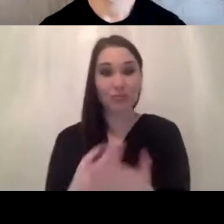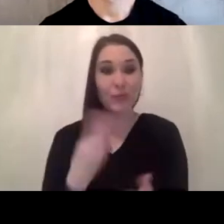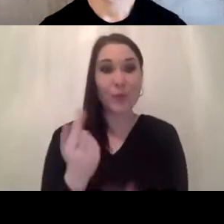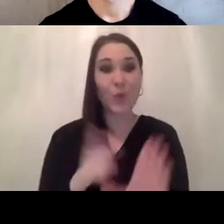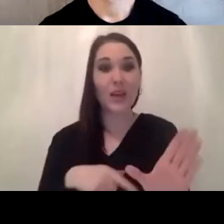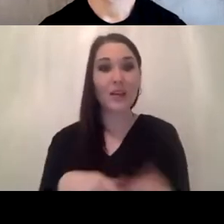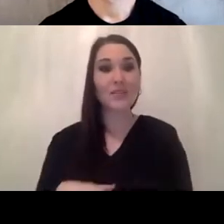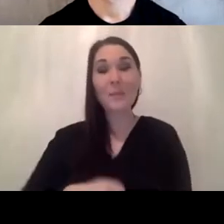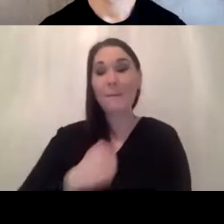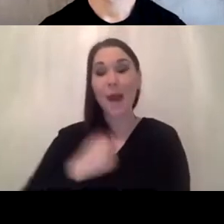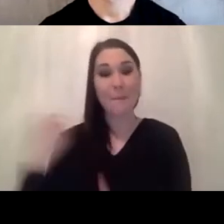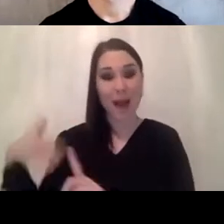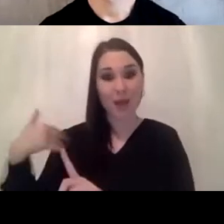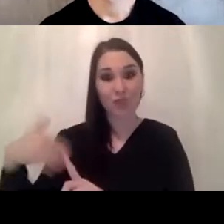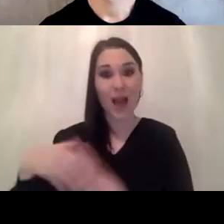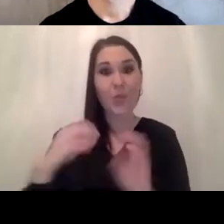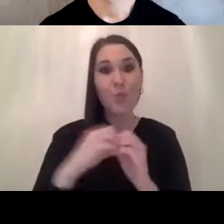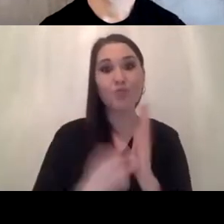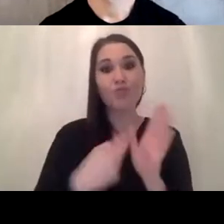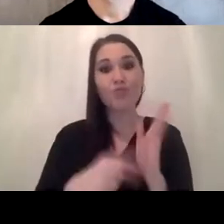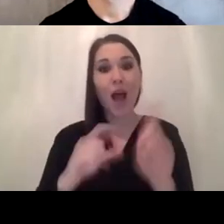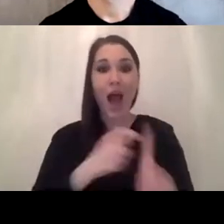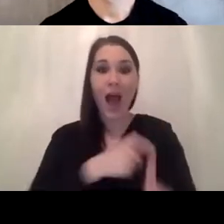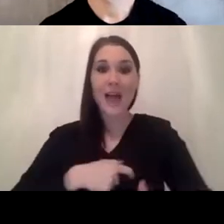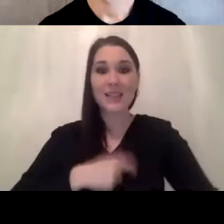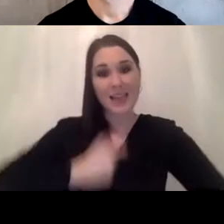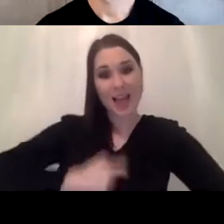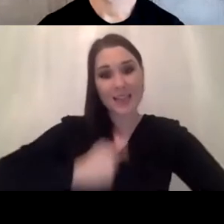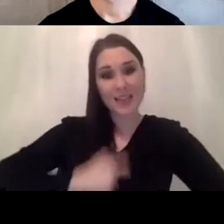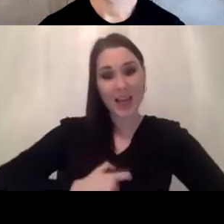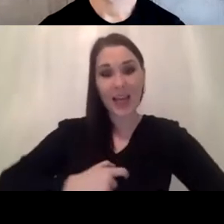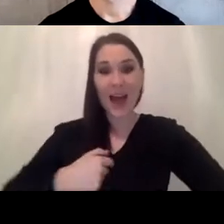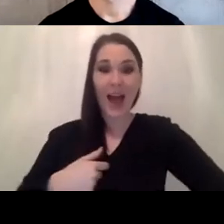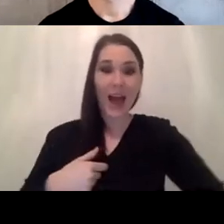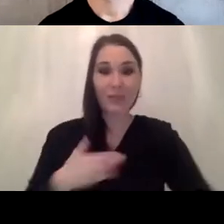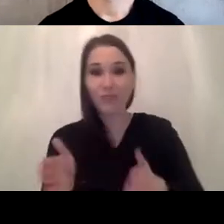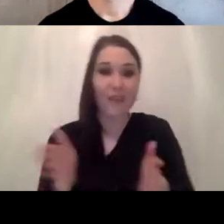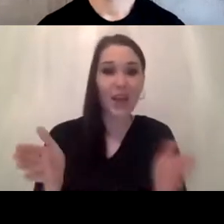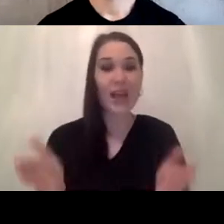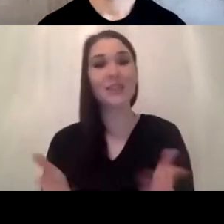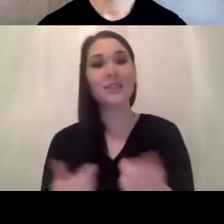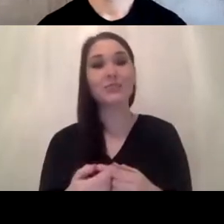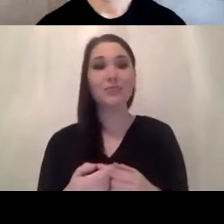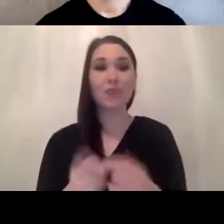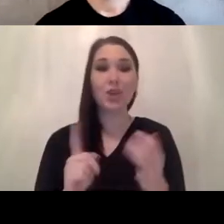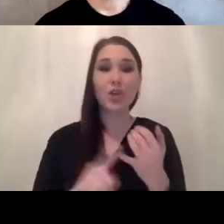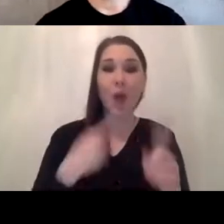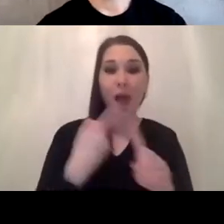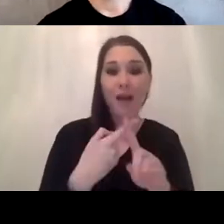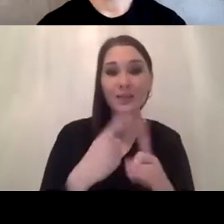my background is in branding and identity, and I guess I sort of navigated naturally towards UX and UI